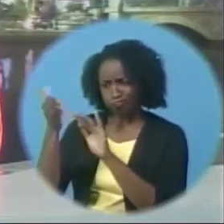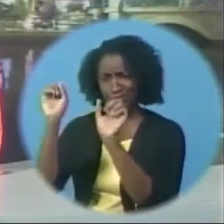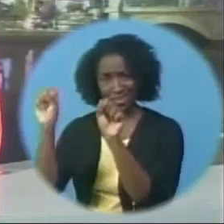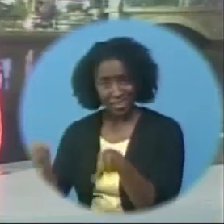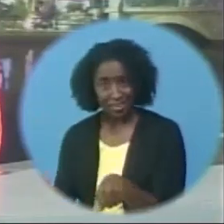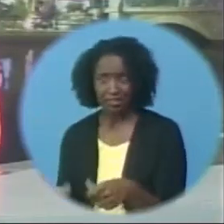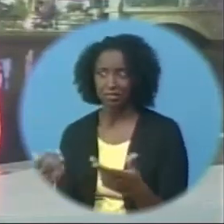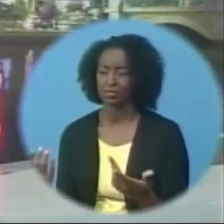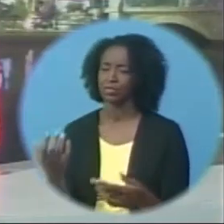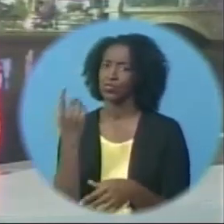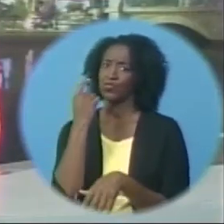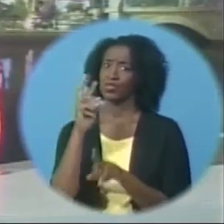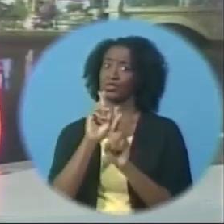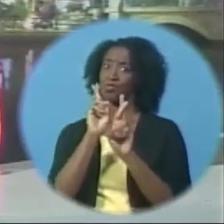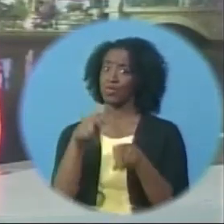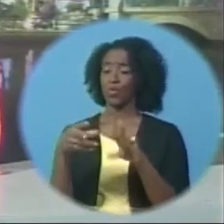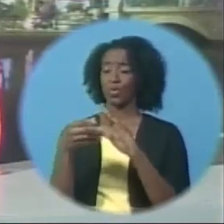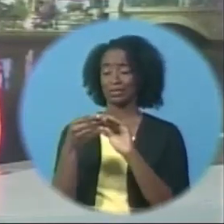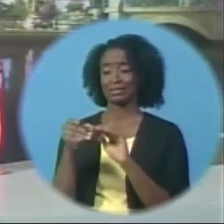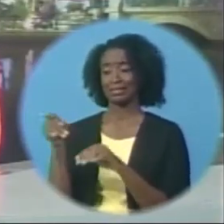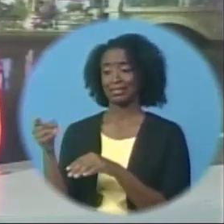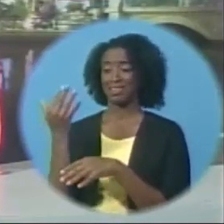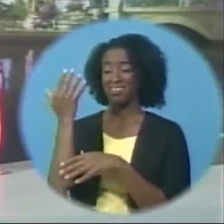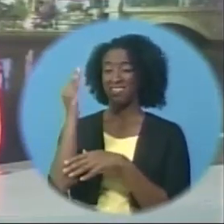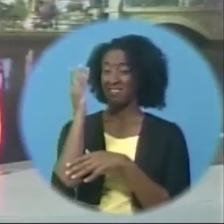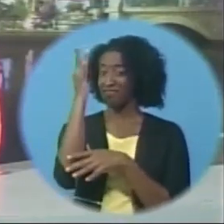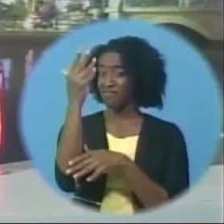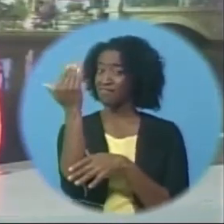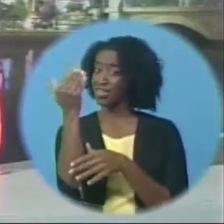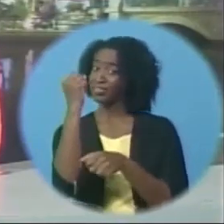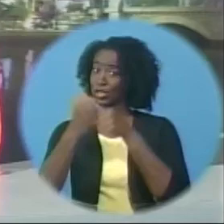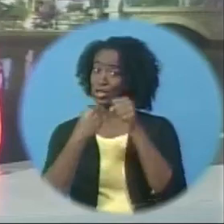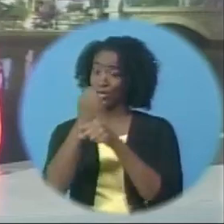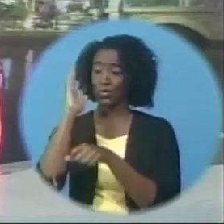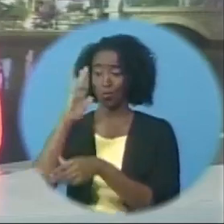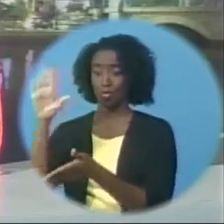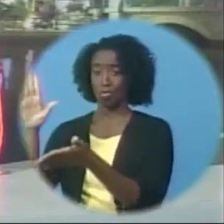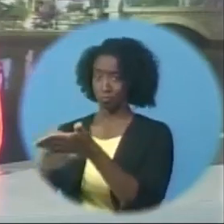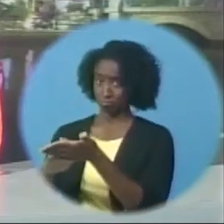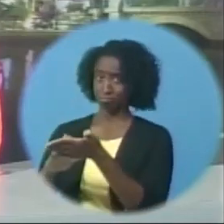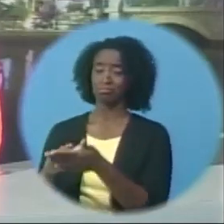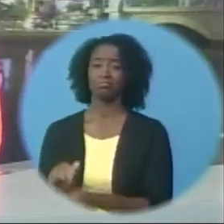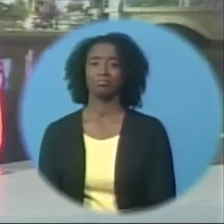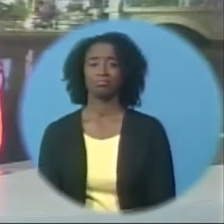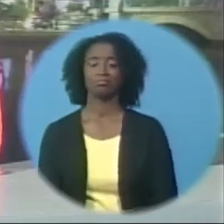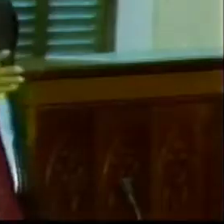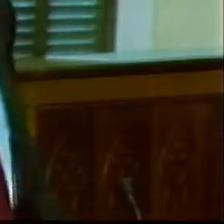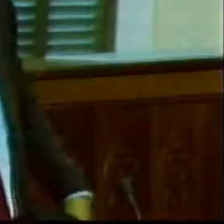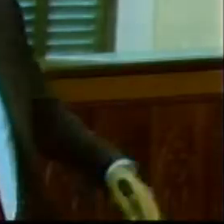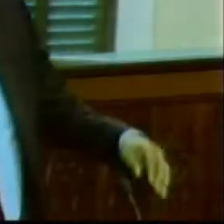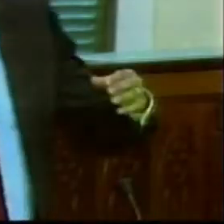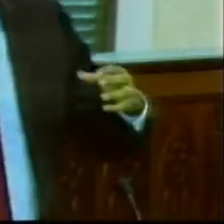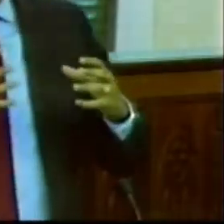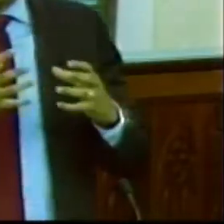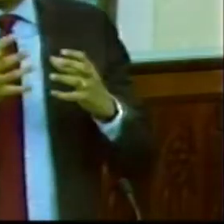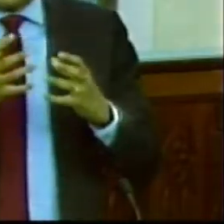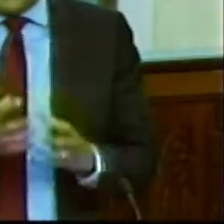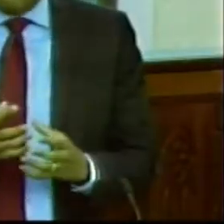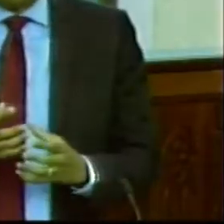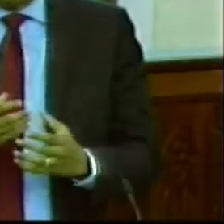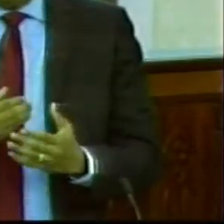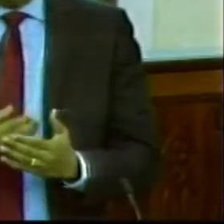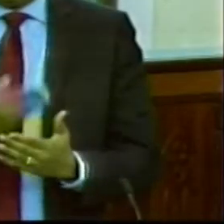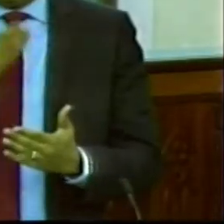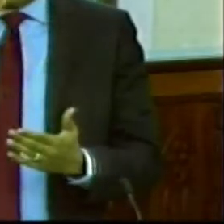actuarial report says the NIS is likely to go broke by 2032. So, Mr. Speaker, so when once you